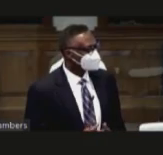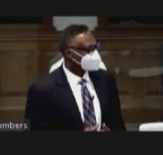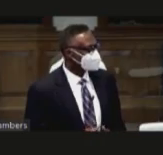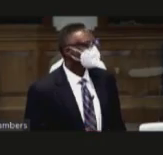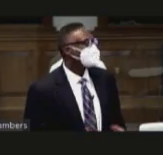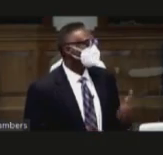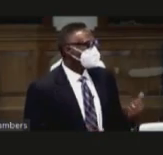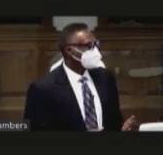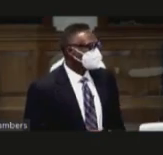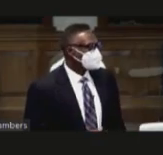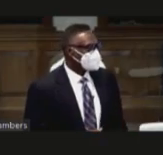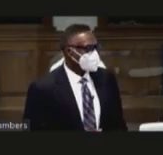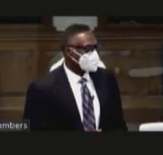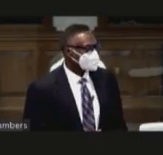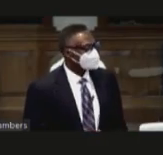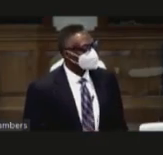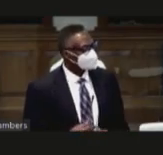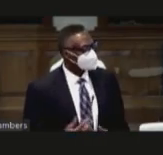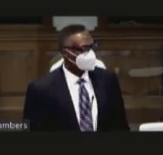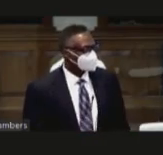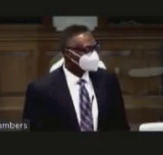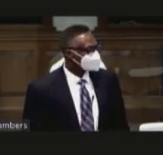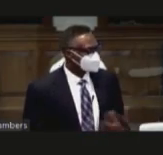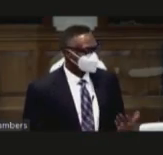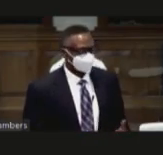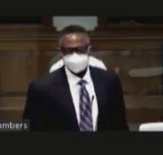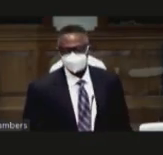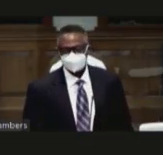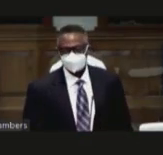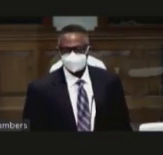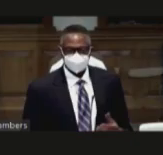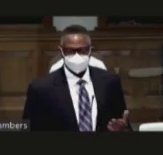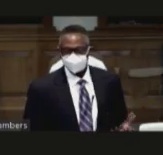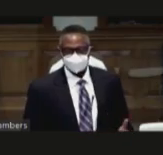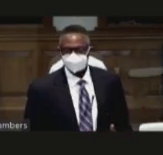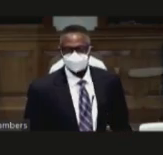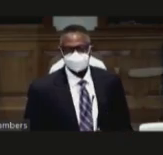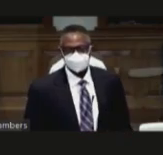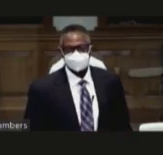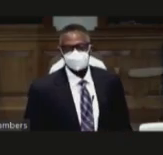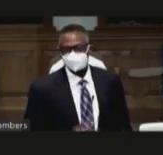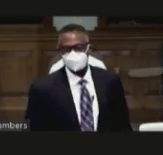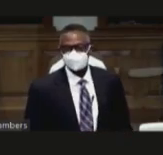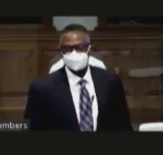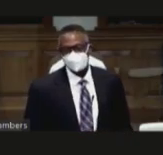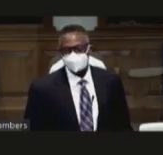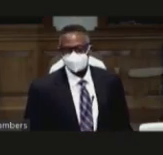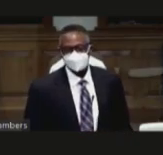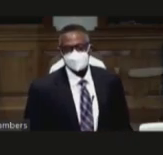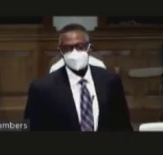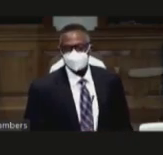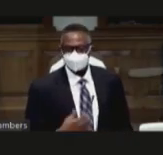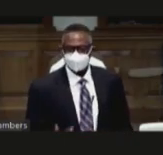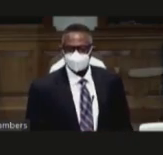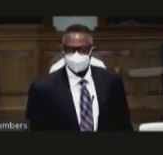there. And also you have Uptown Village, which I think they've changed the name to Evergreen Village now. That's a mixed-use project. It